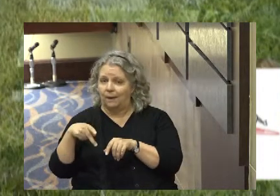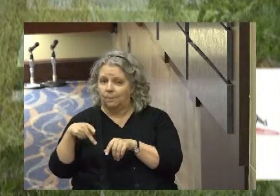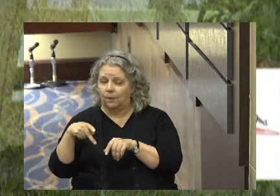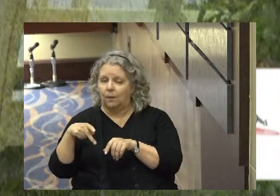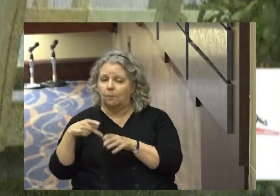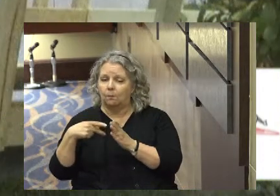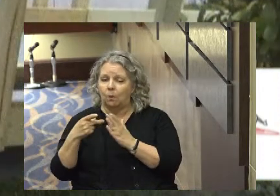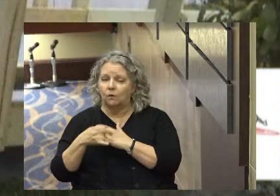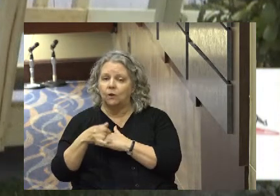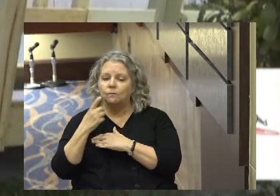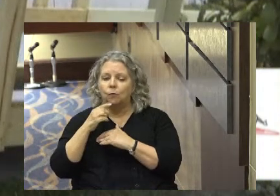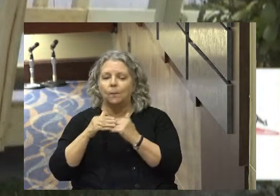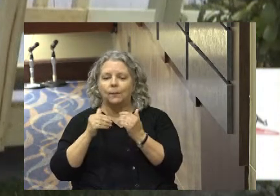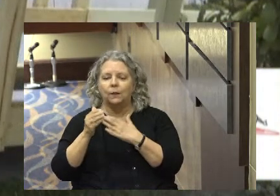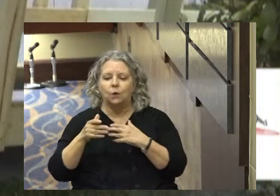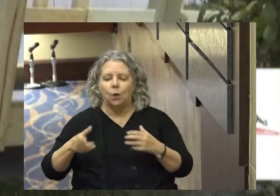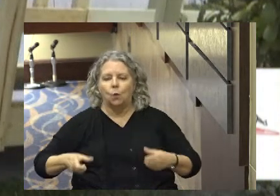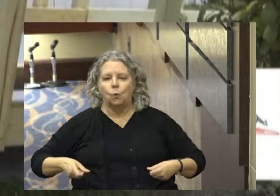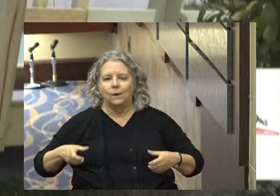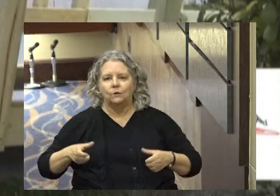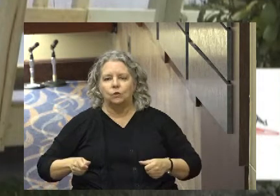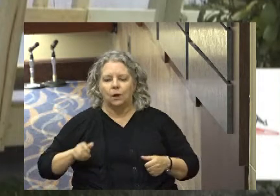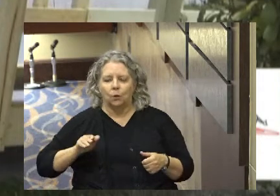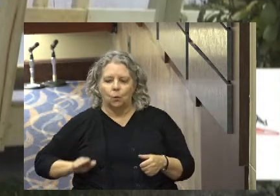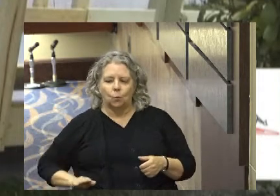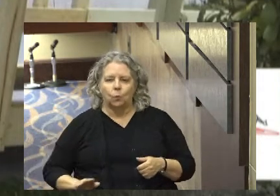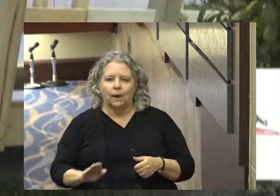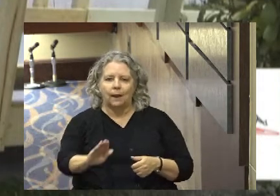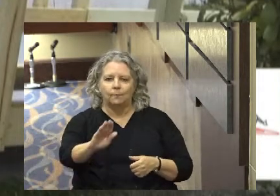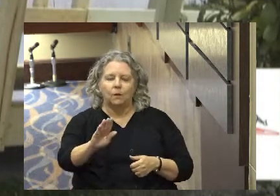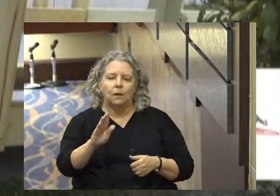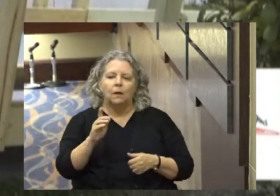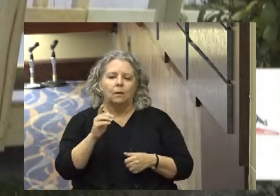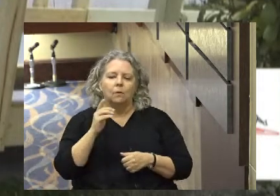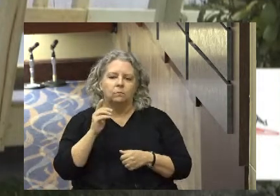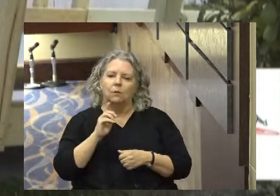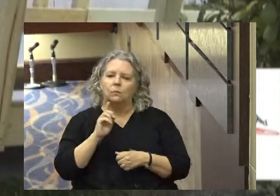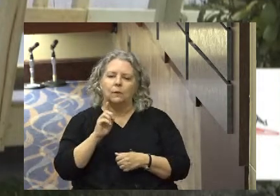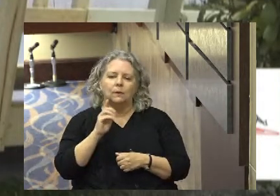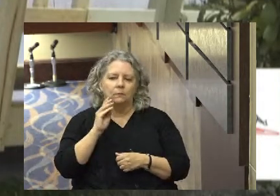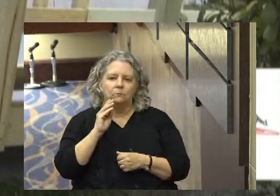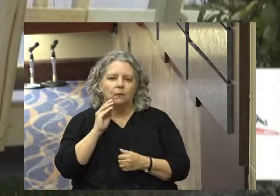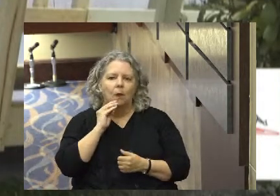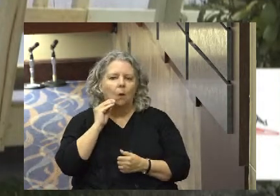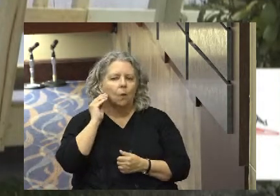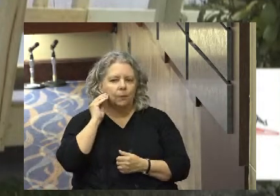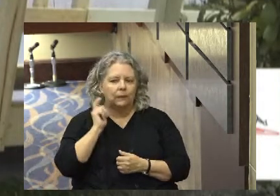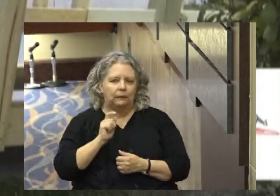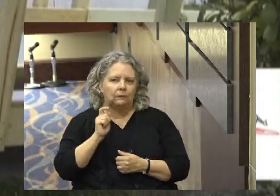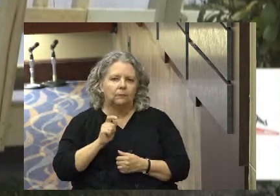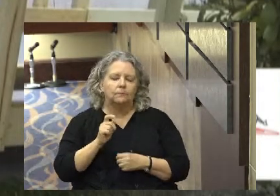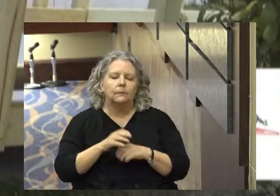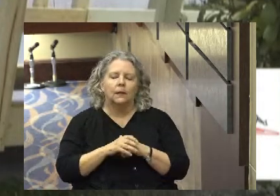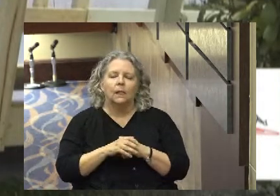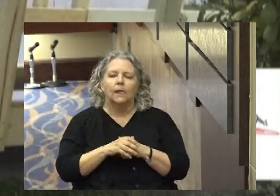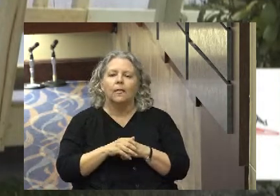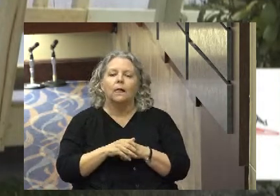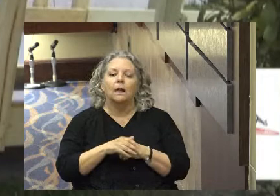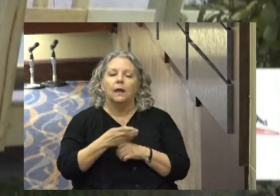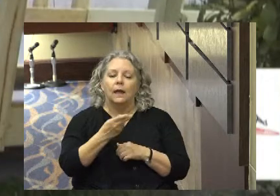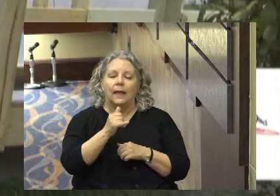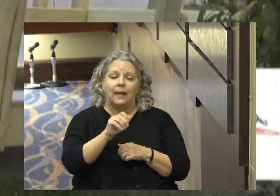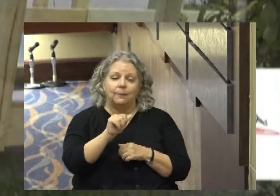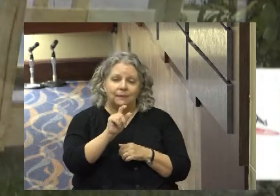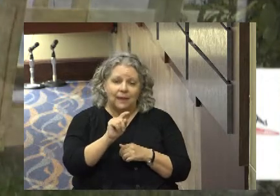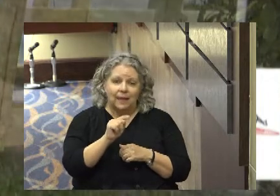for low-income homeowners in McLennan County whose homes lack an accessible entrance. Habitat provides the funding for the materials